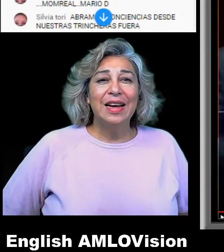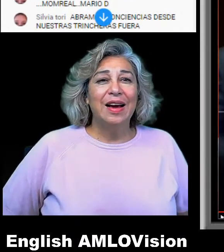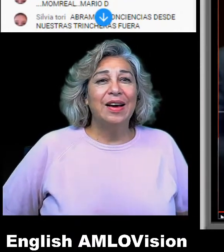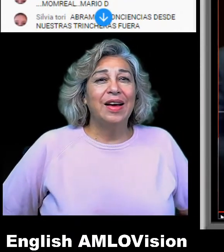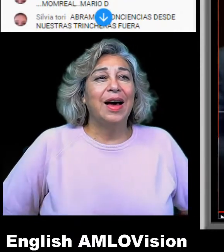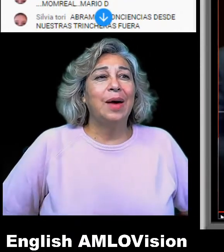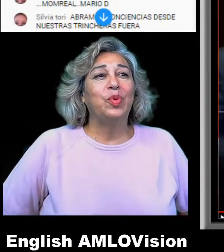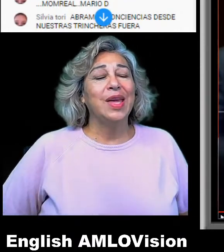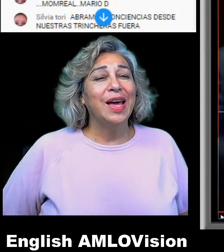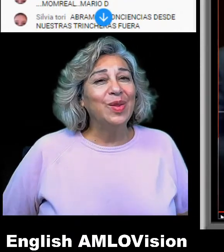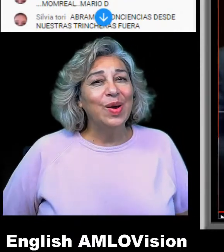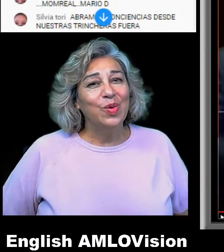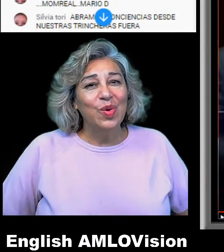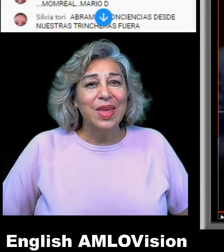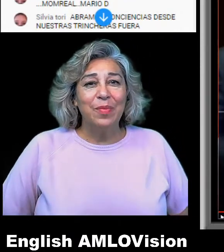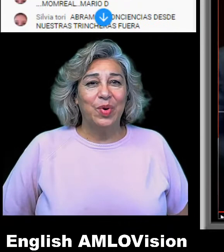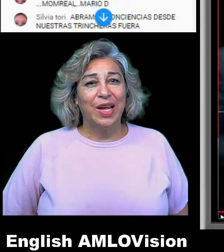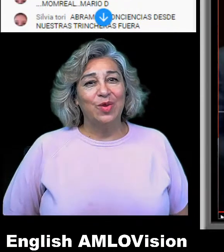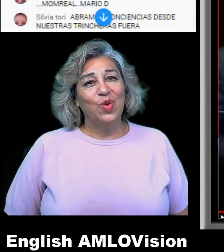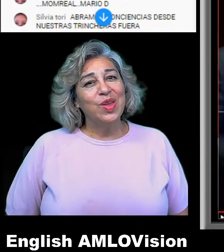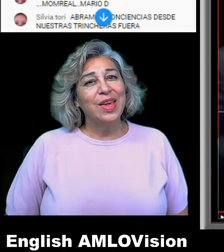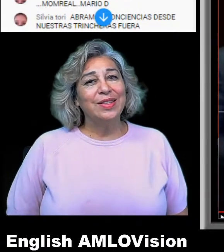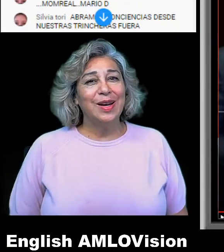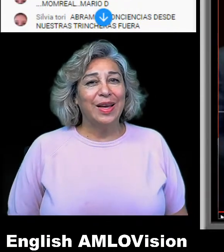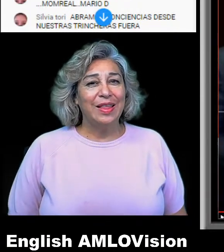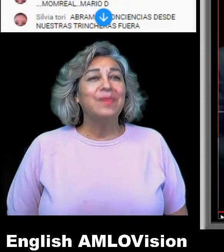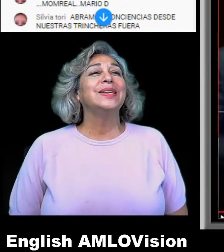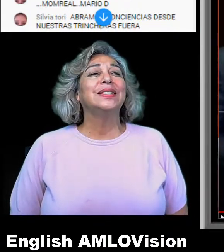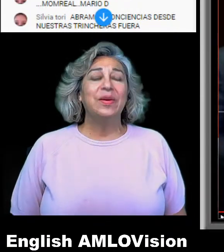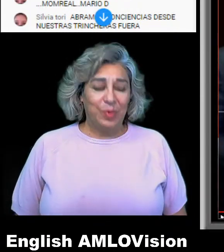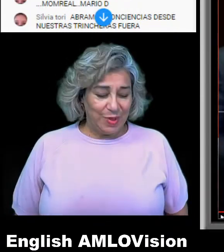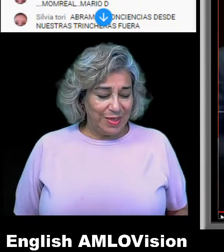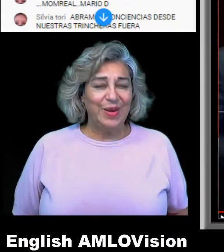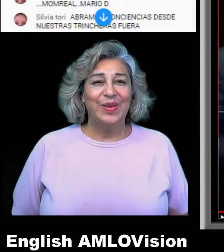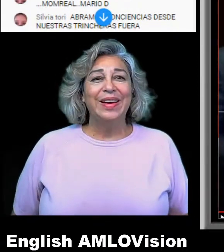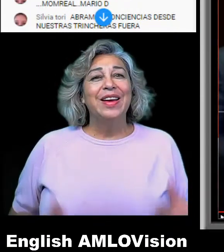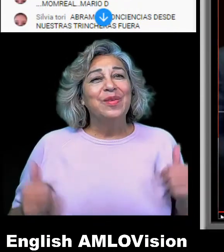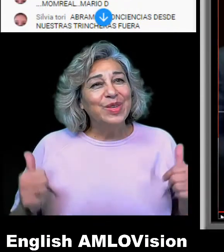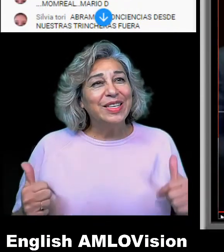sigan apoyando a Noroña, porque Noroña es el que debe de estar en